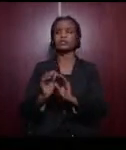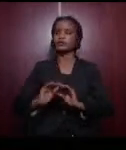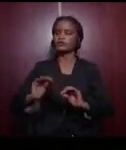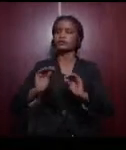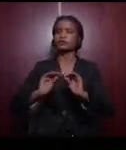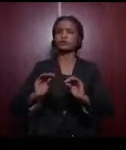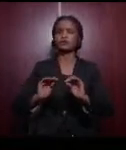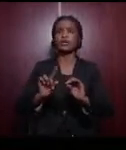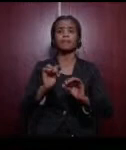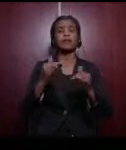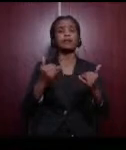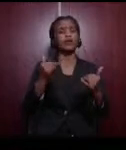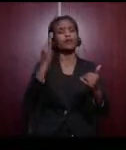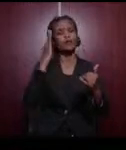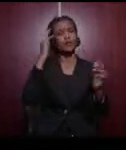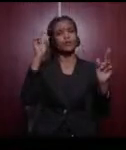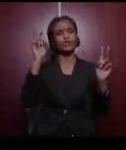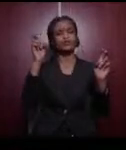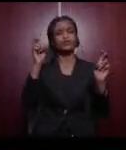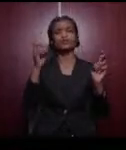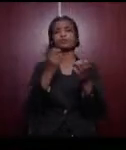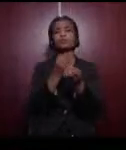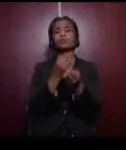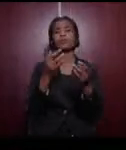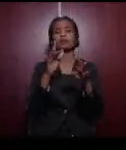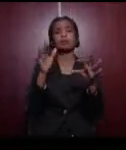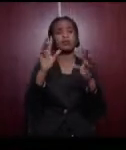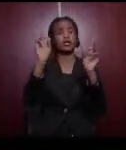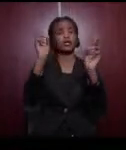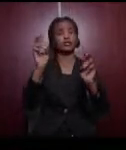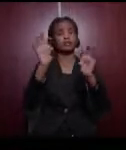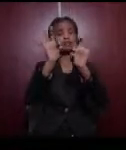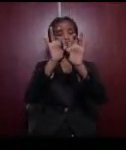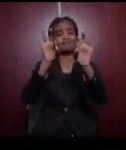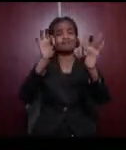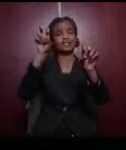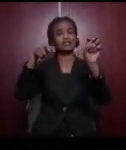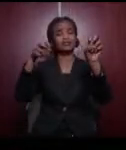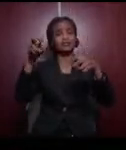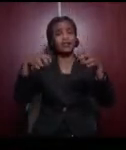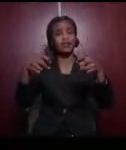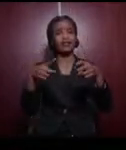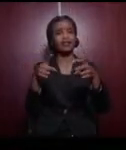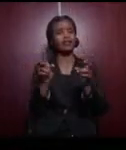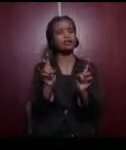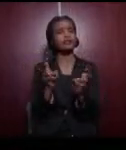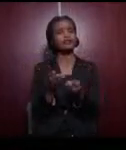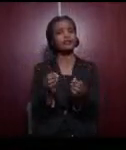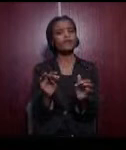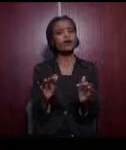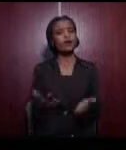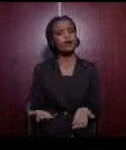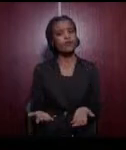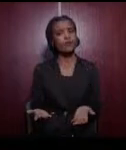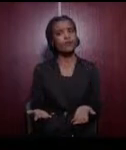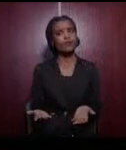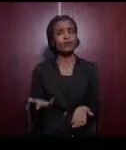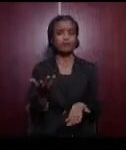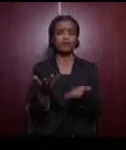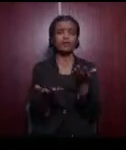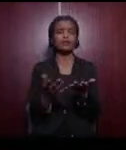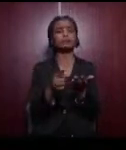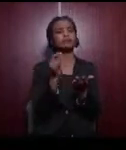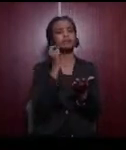But how do we stop that? How about really an area where you guys will come and say, we can utilize this land really